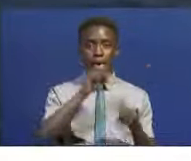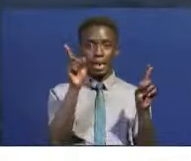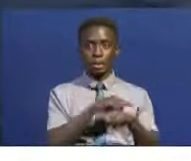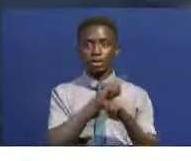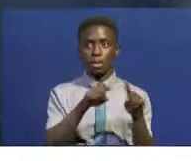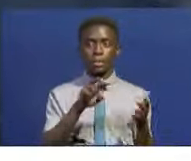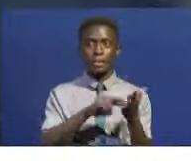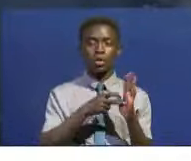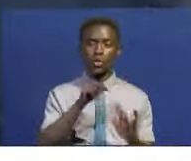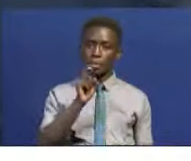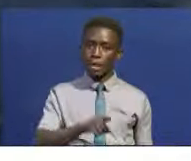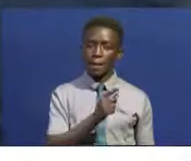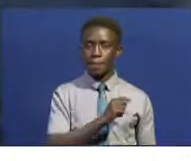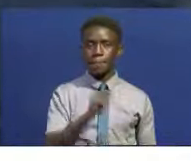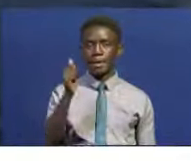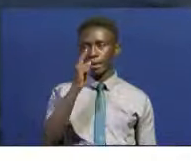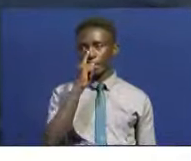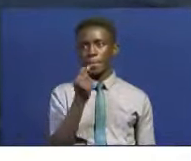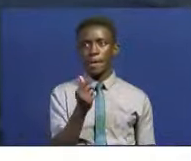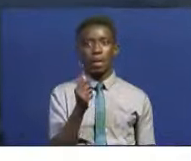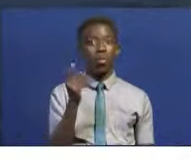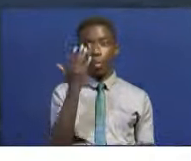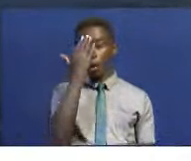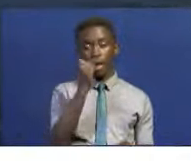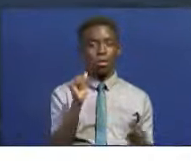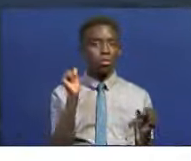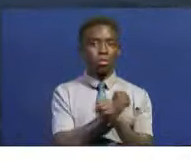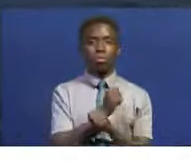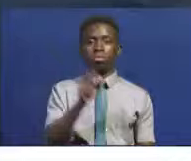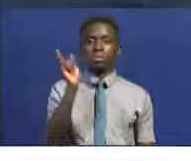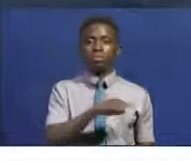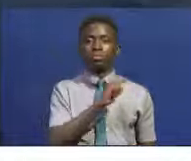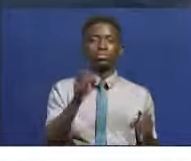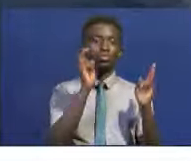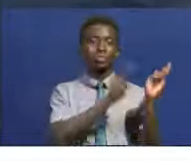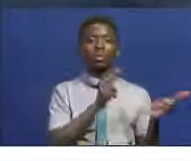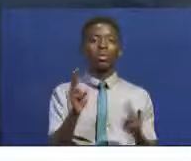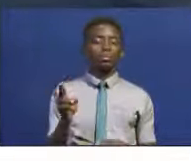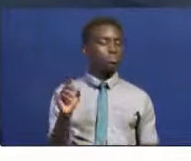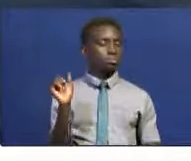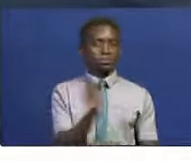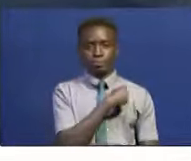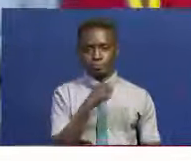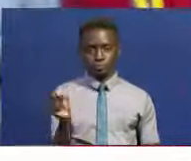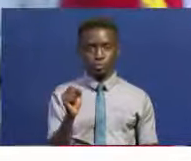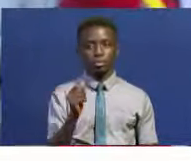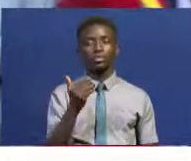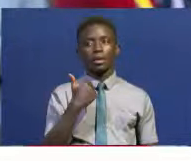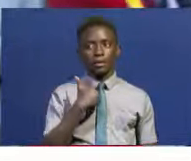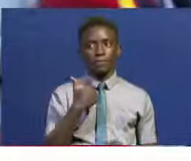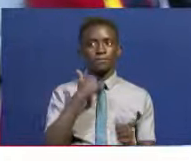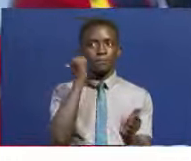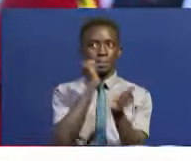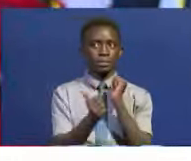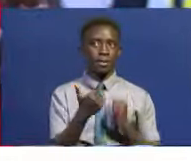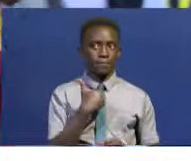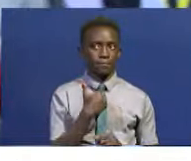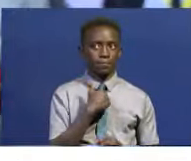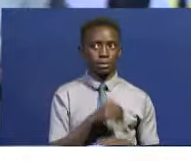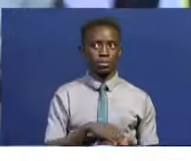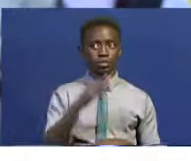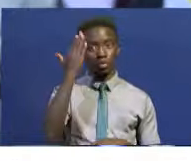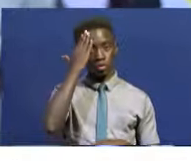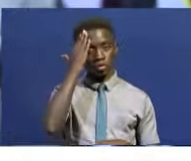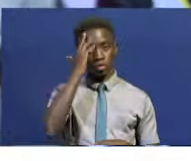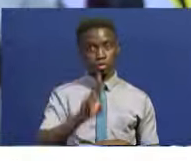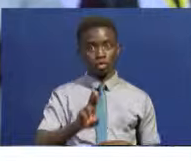We must pay some money, because it will not just be cancelled in a casual manner, the way the President said. There will be consequences. You know, universal healthcare has been